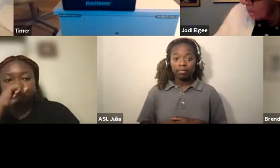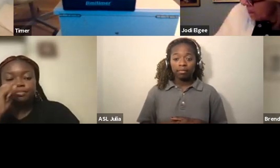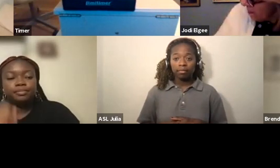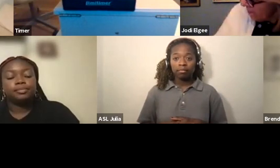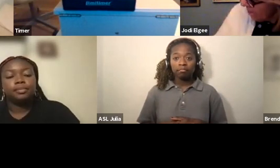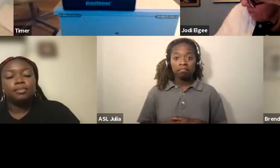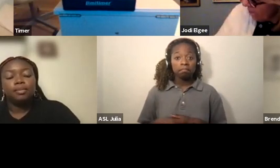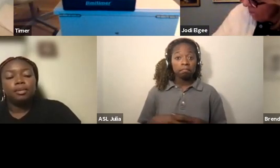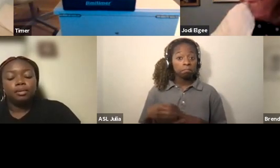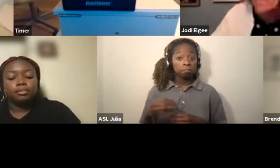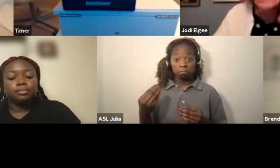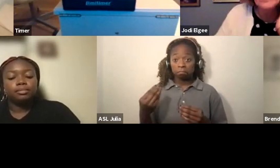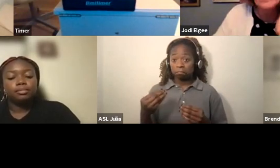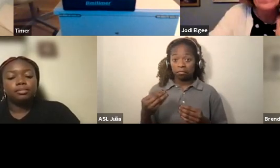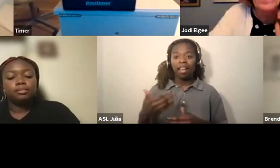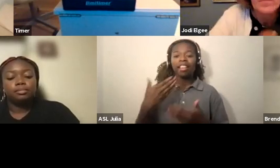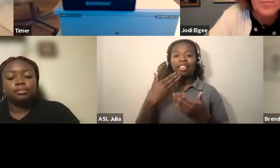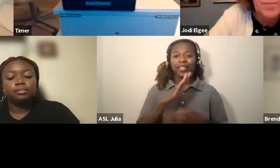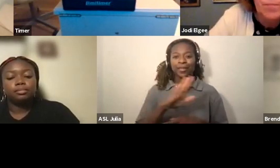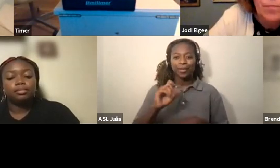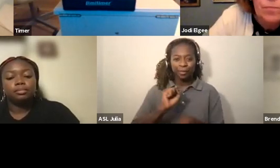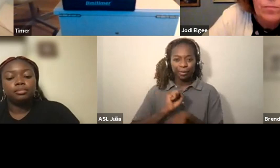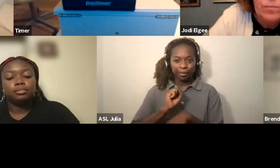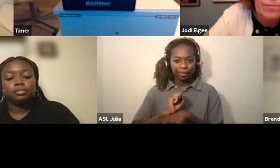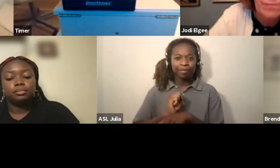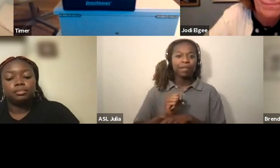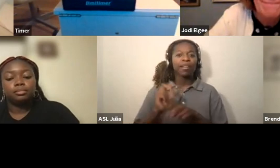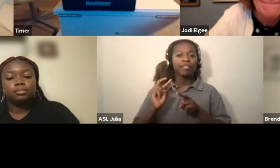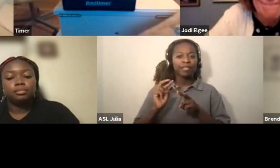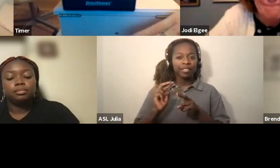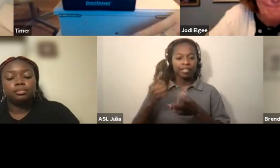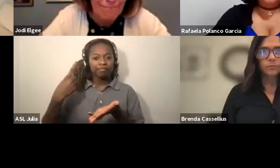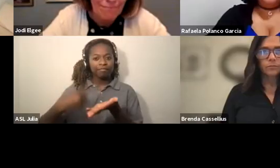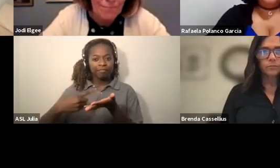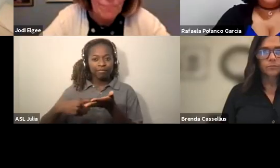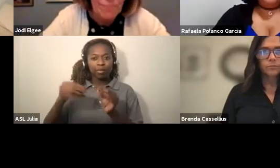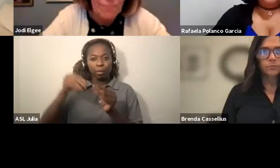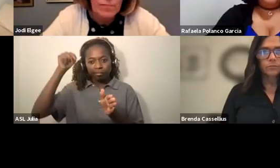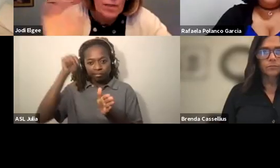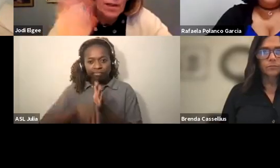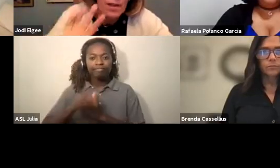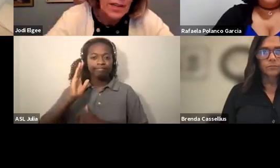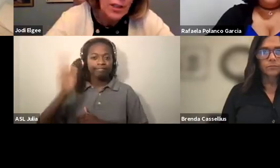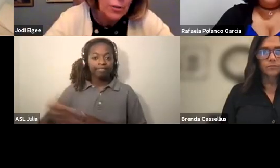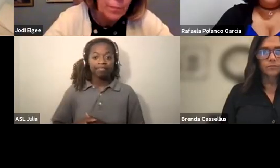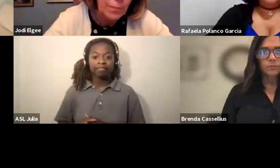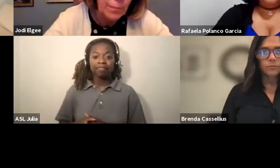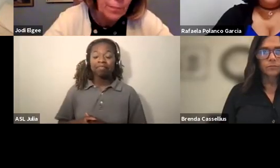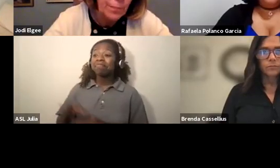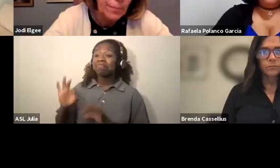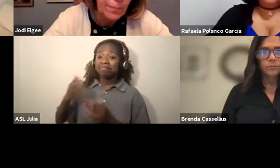if not thank you all for your work and we look forward to talking more with you at a later date thank you thank you thank